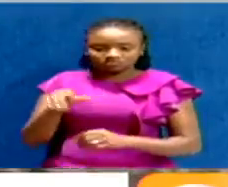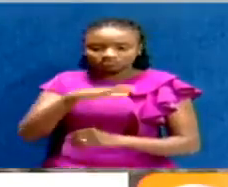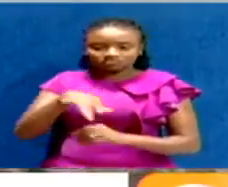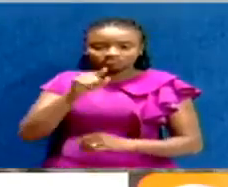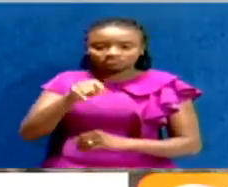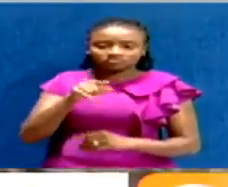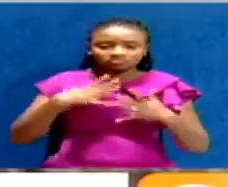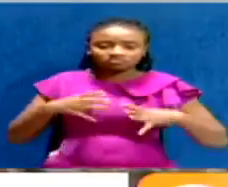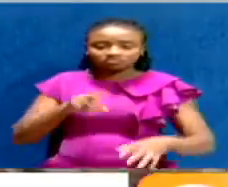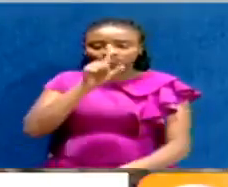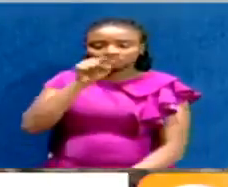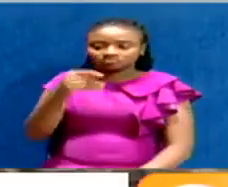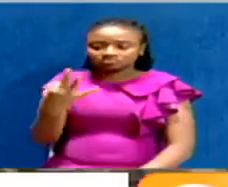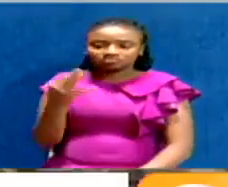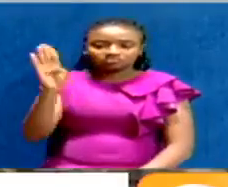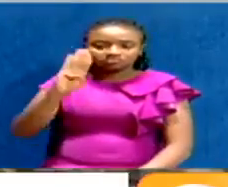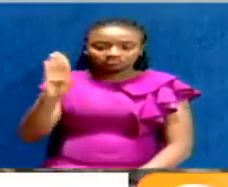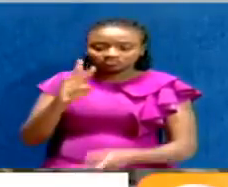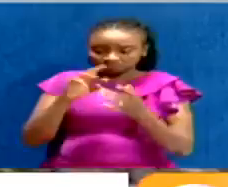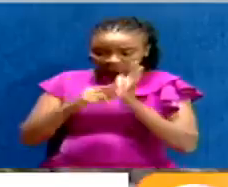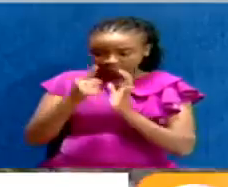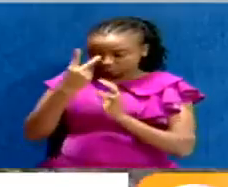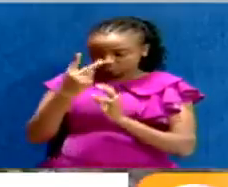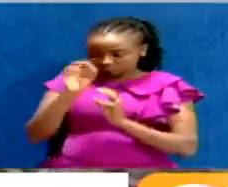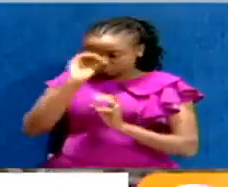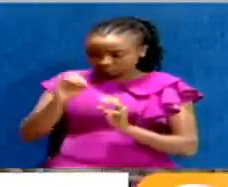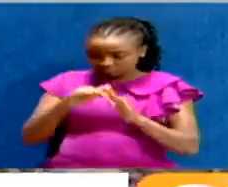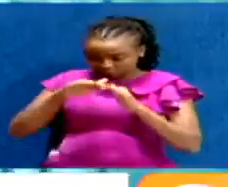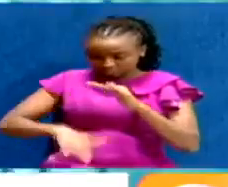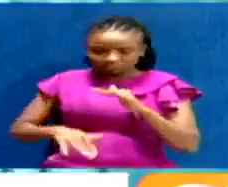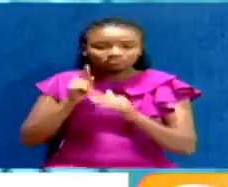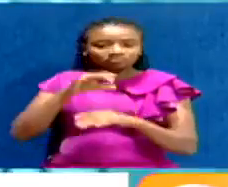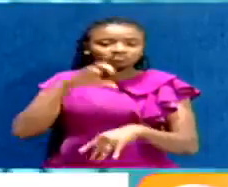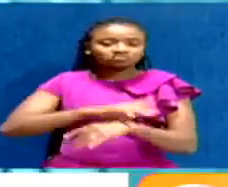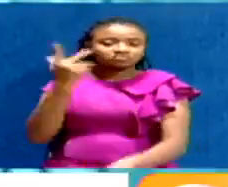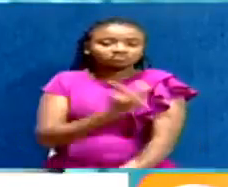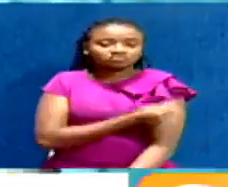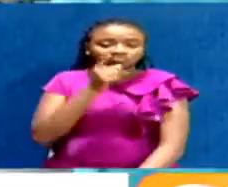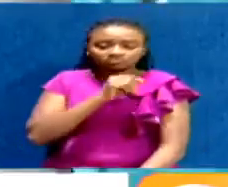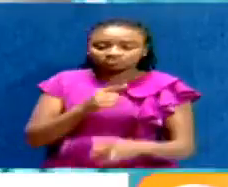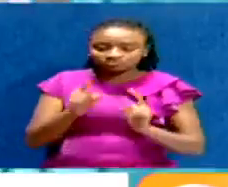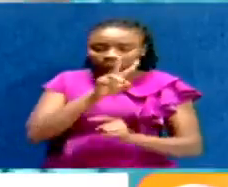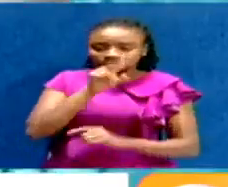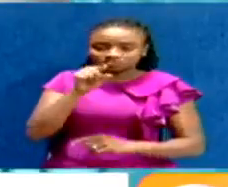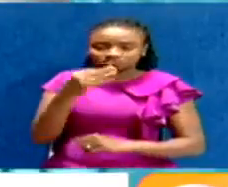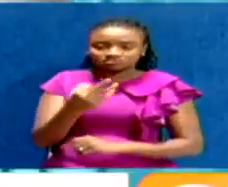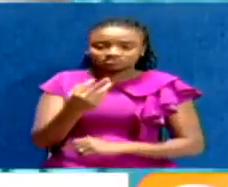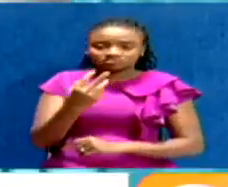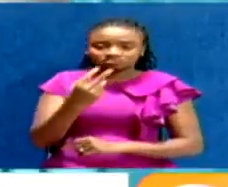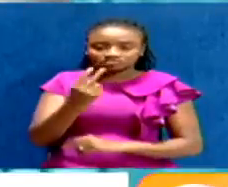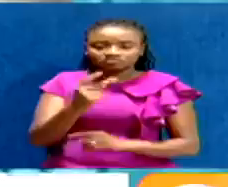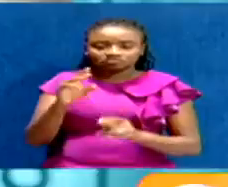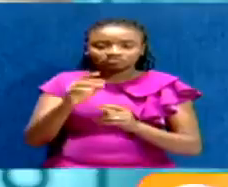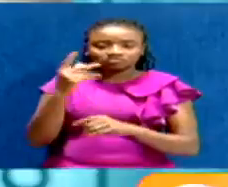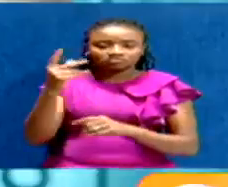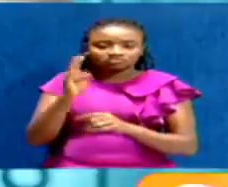continent's 1.3 billion people have been vaccinated. Of the 2.2 billion doses supplied globally, the continent has